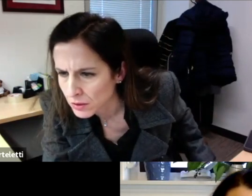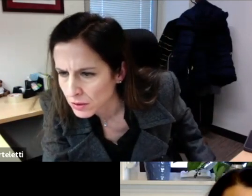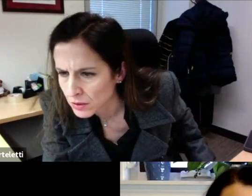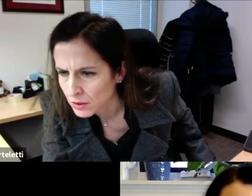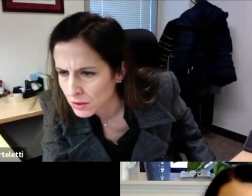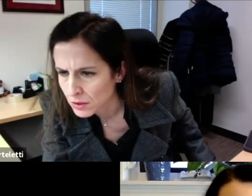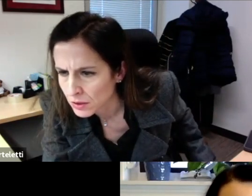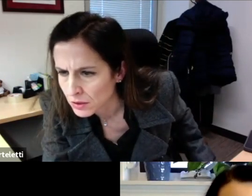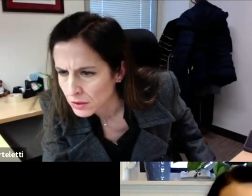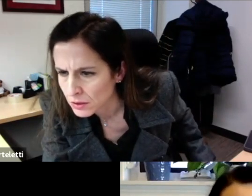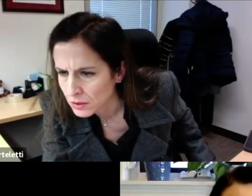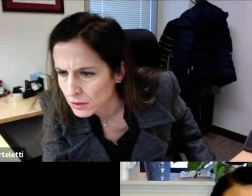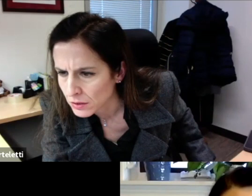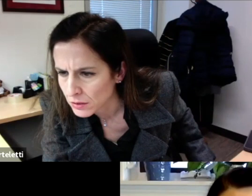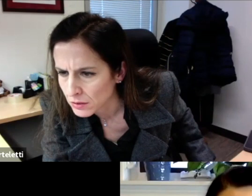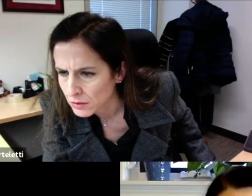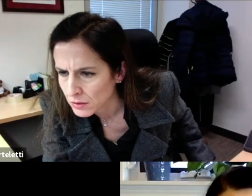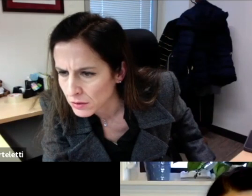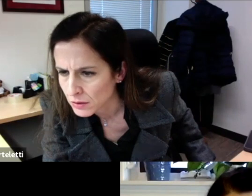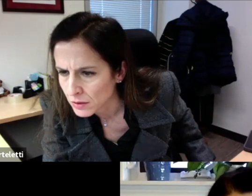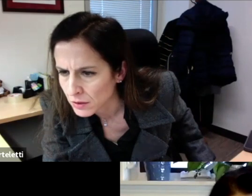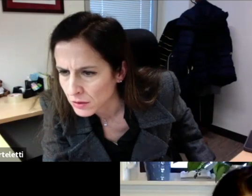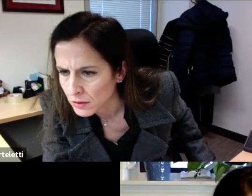screen. Not sure what's happening.